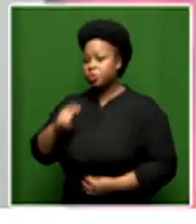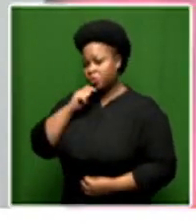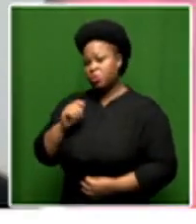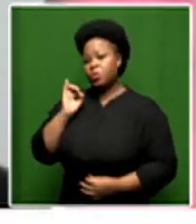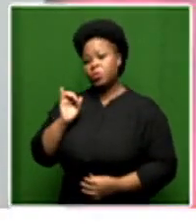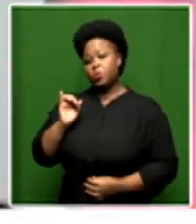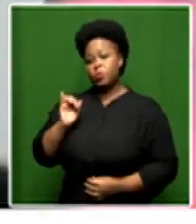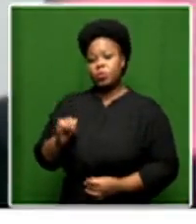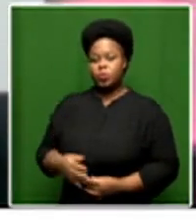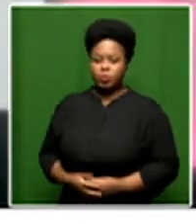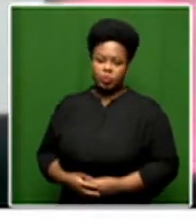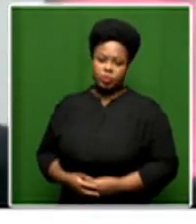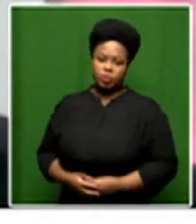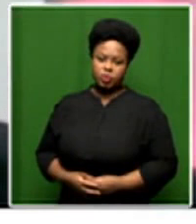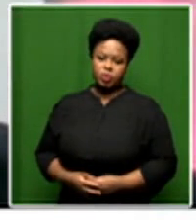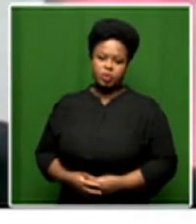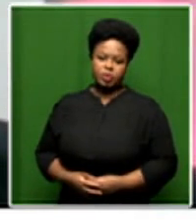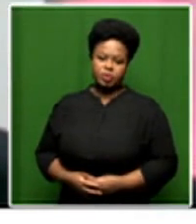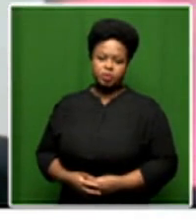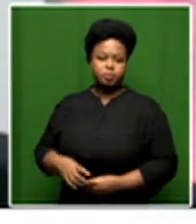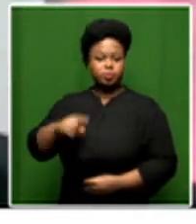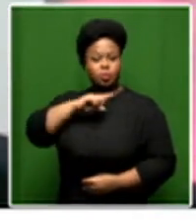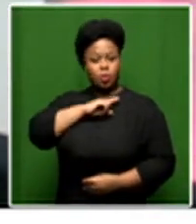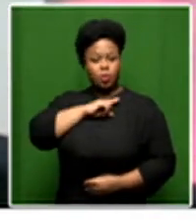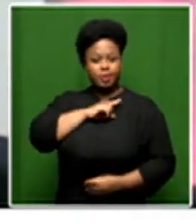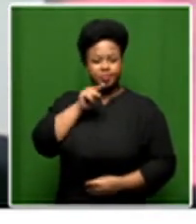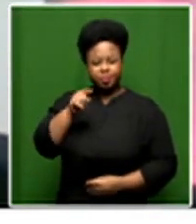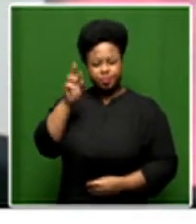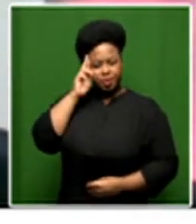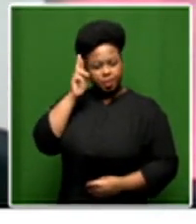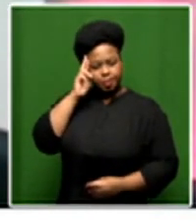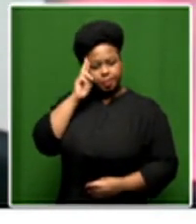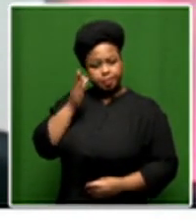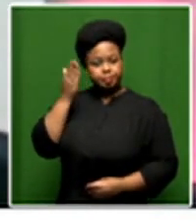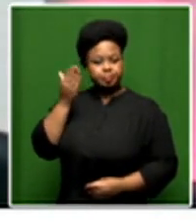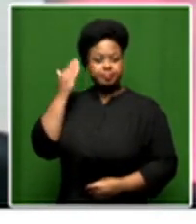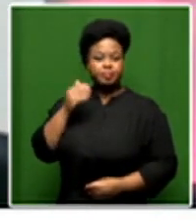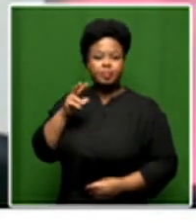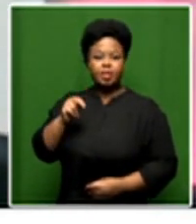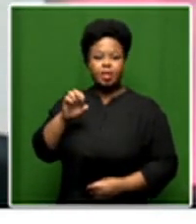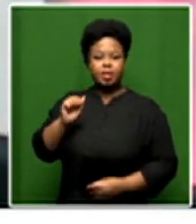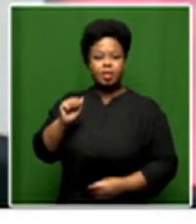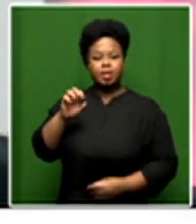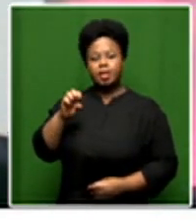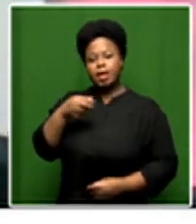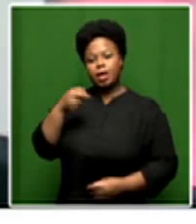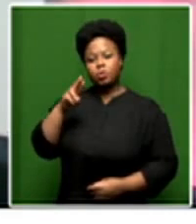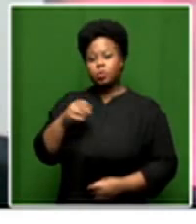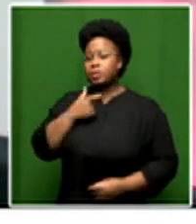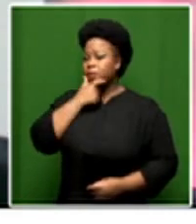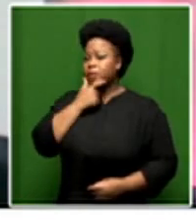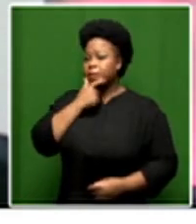and because Sakina, it's very bad because you will remember that NEHAWU spent time in December